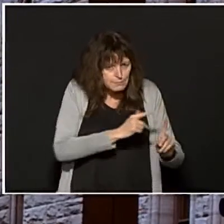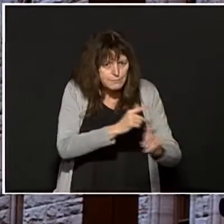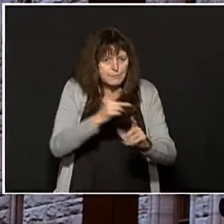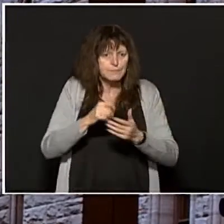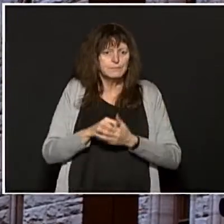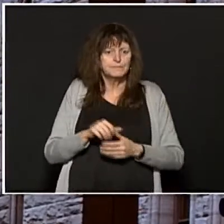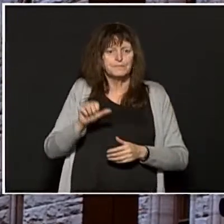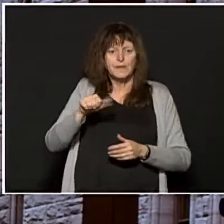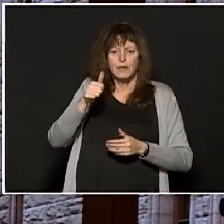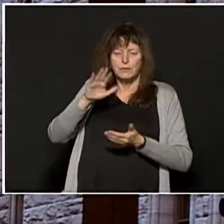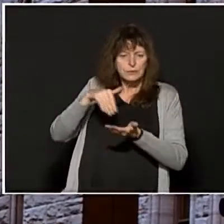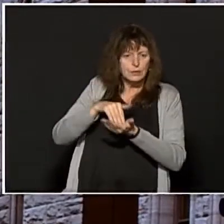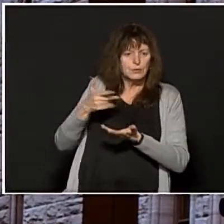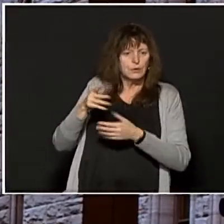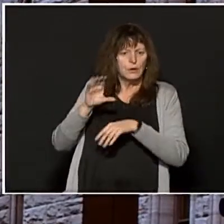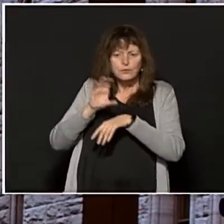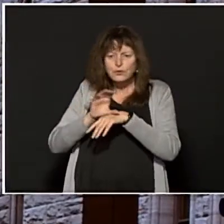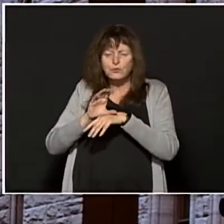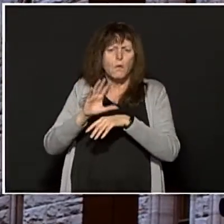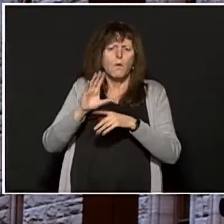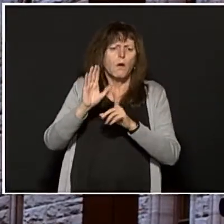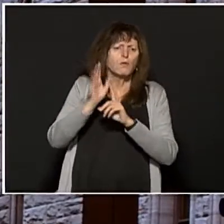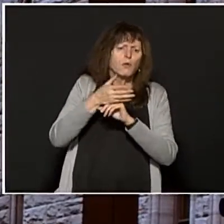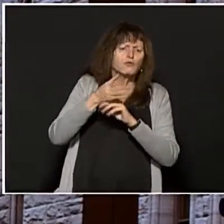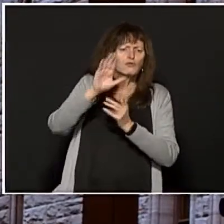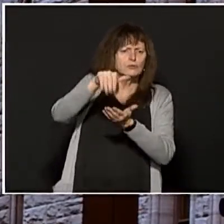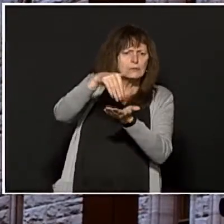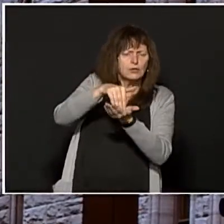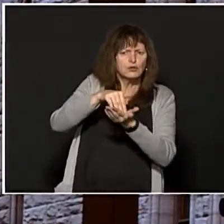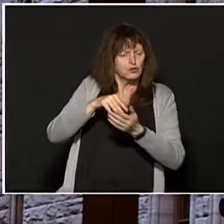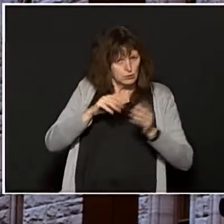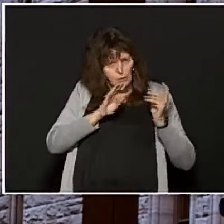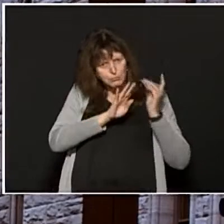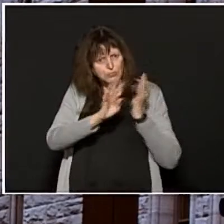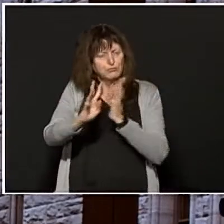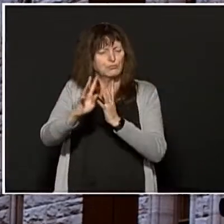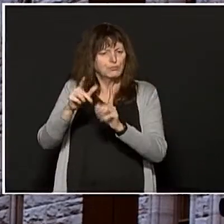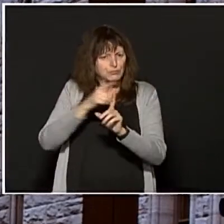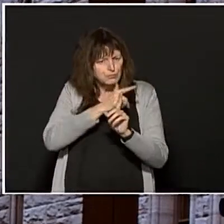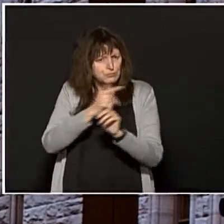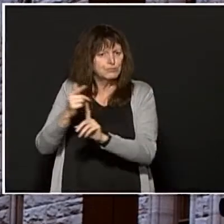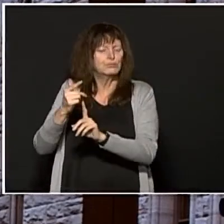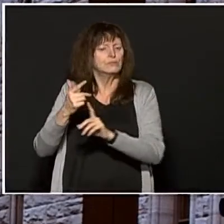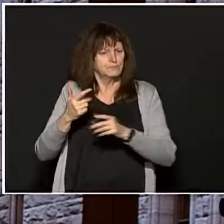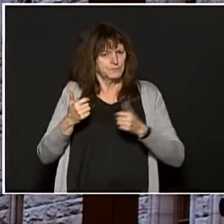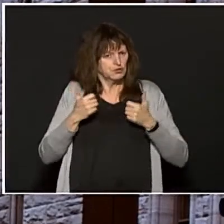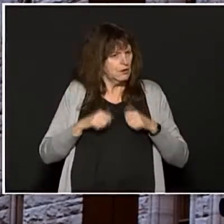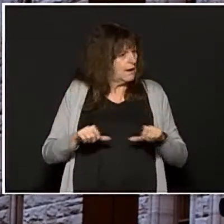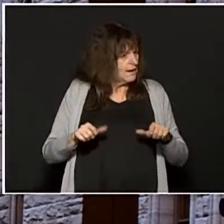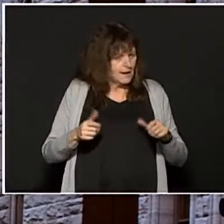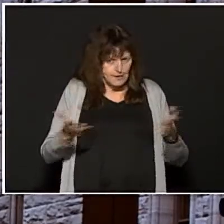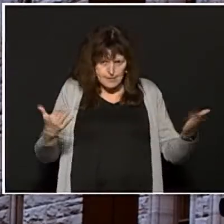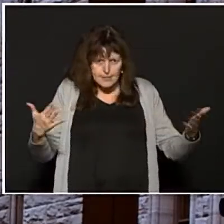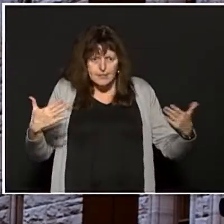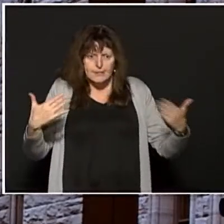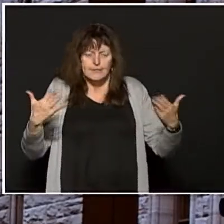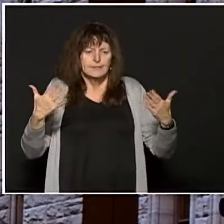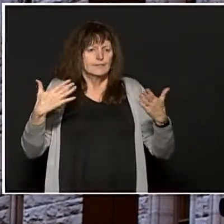zones of areas of trust and confidence, using those as well. So we're using whatever we can to make sure we get those vaccination rates.